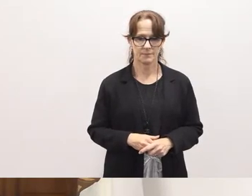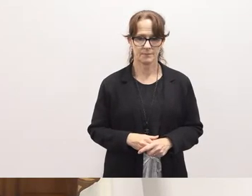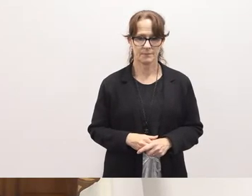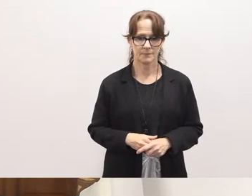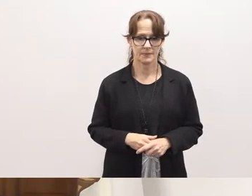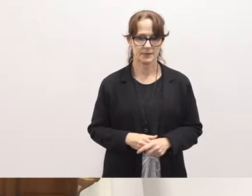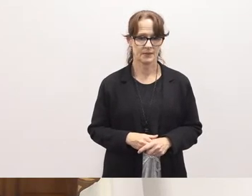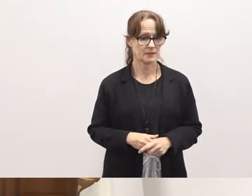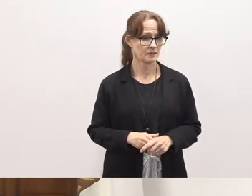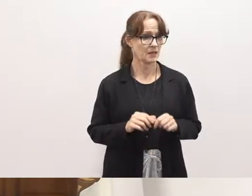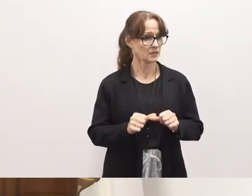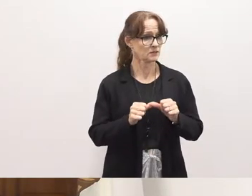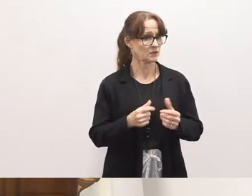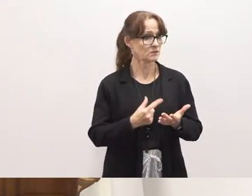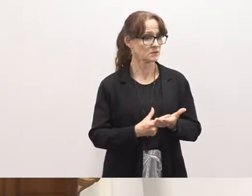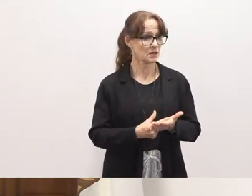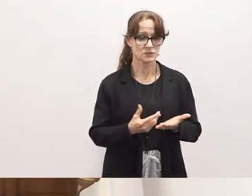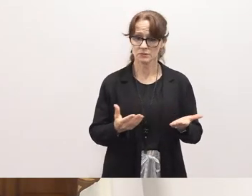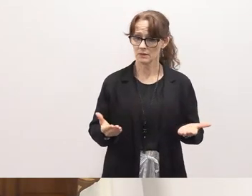Any further discussion?